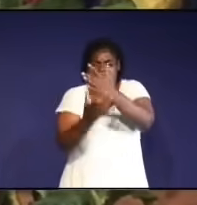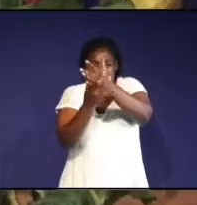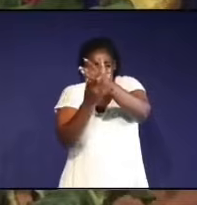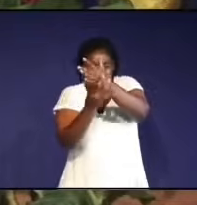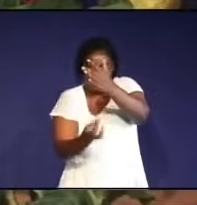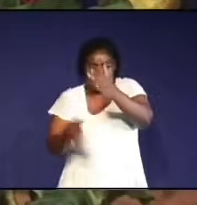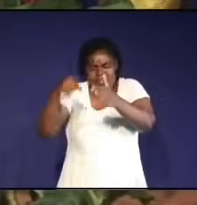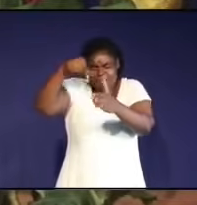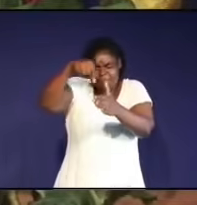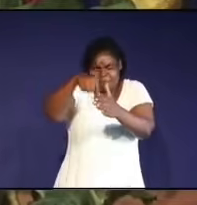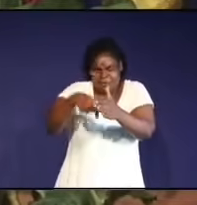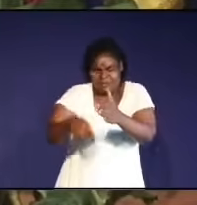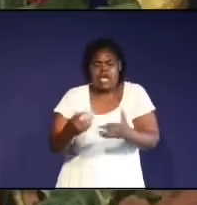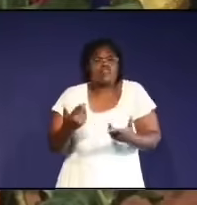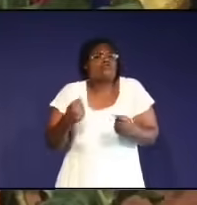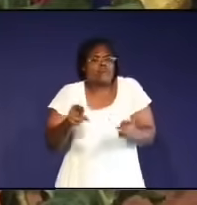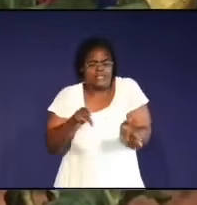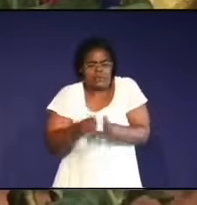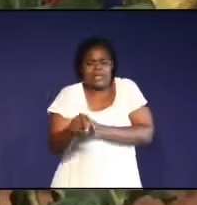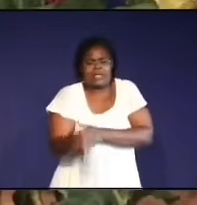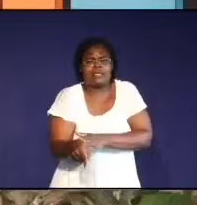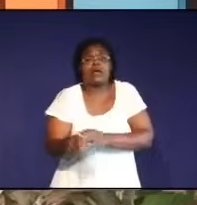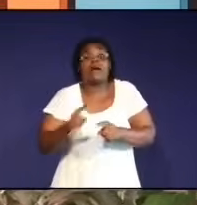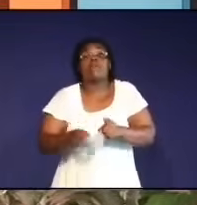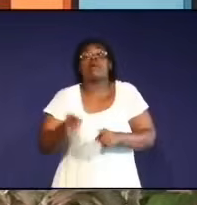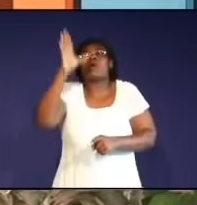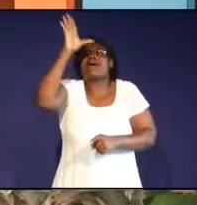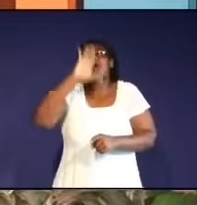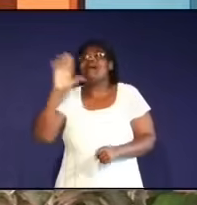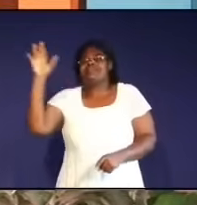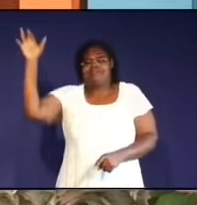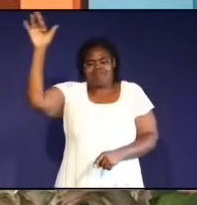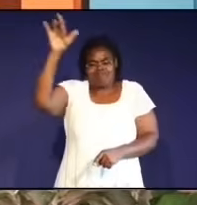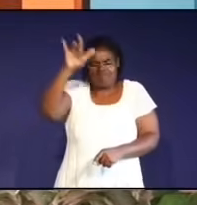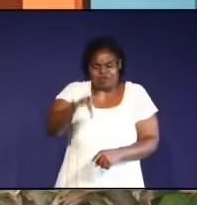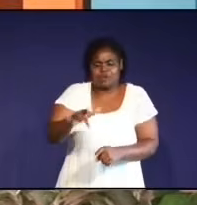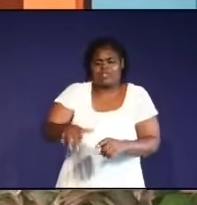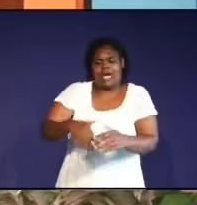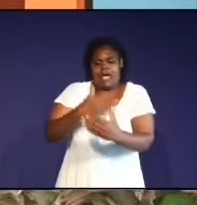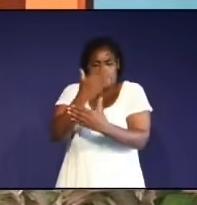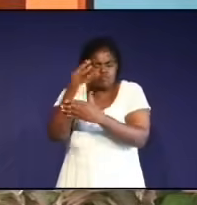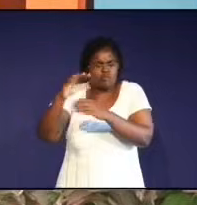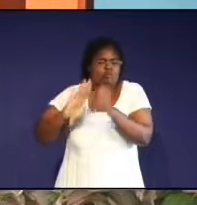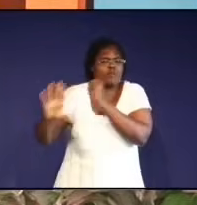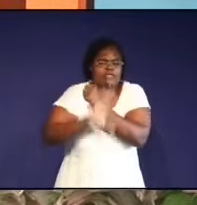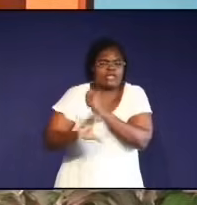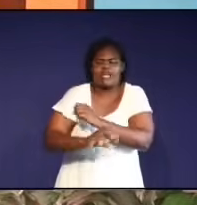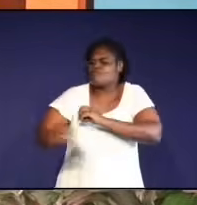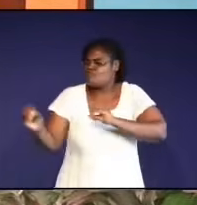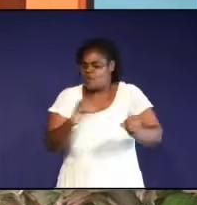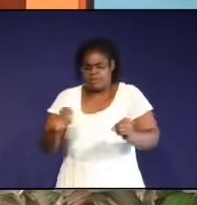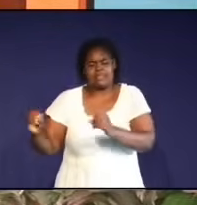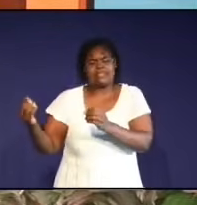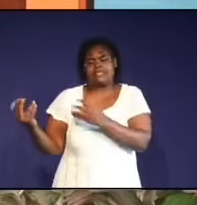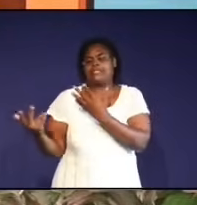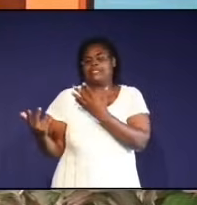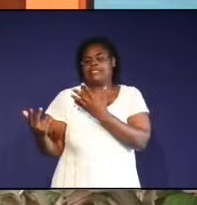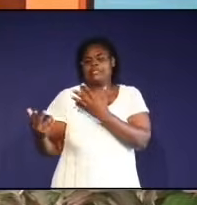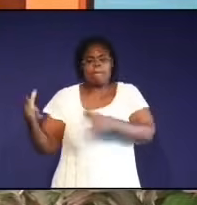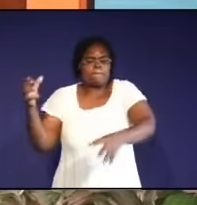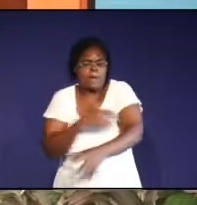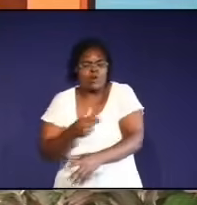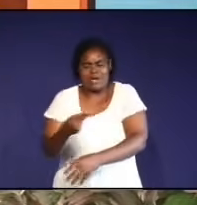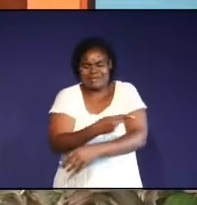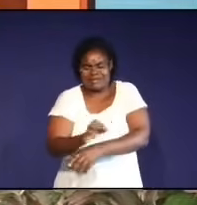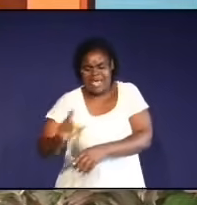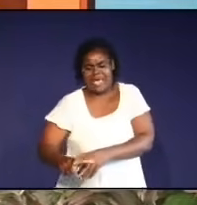oil intended to kill him. But when God has you in his hands, ain't no power in hell that